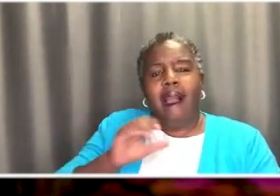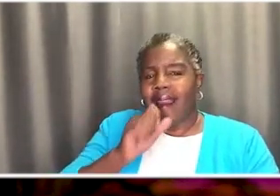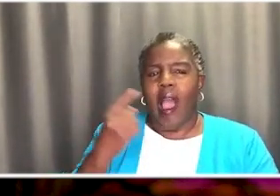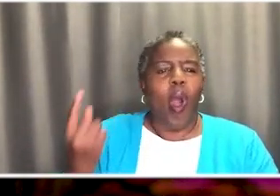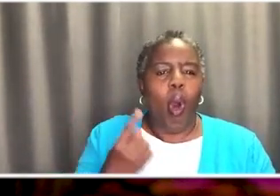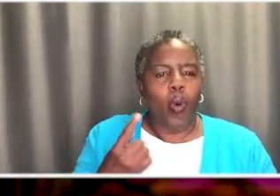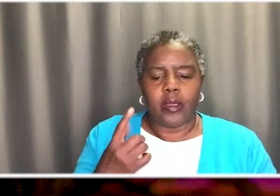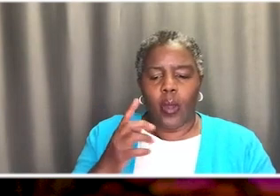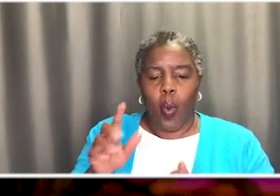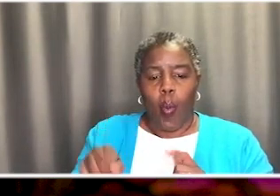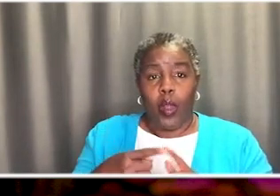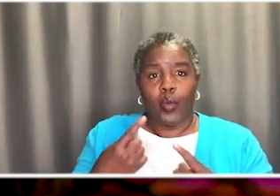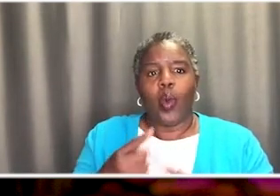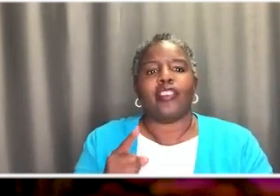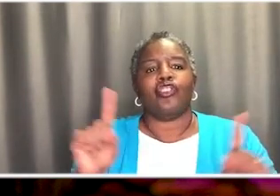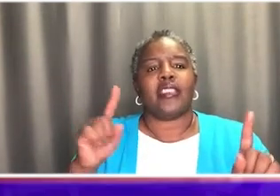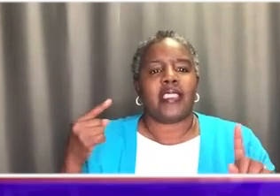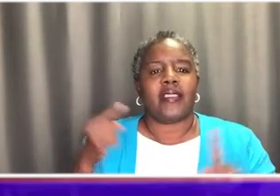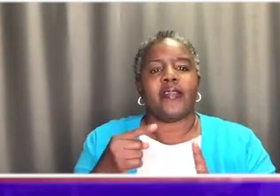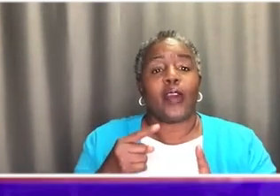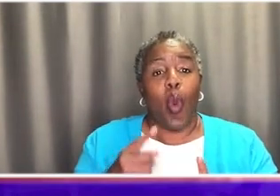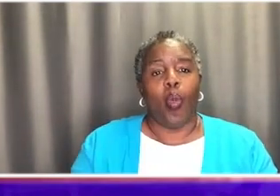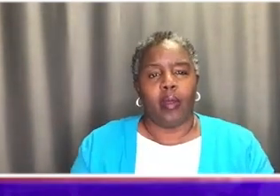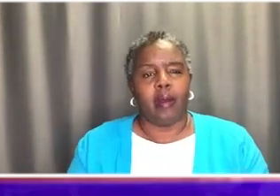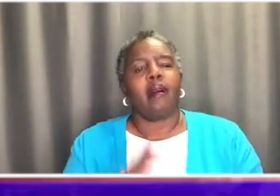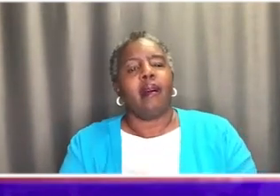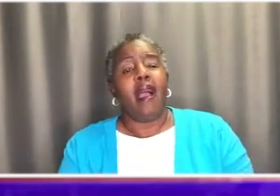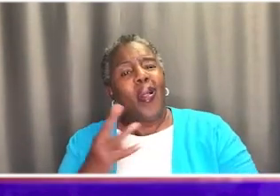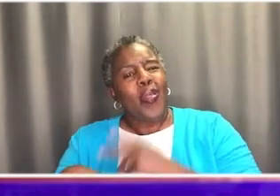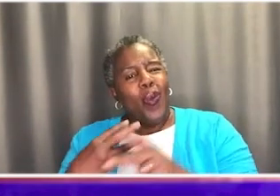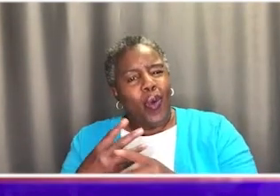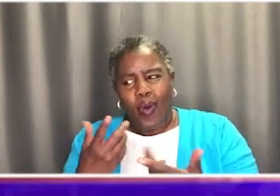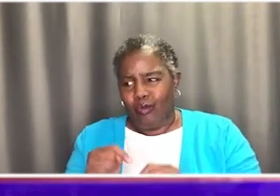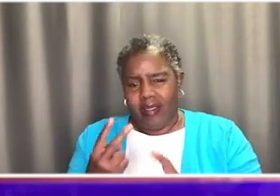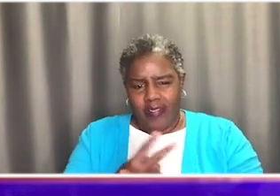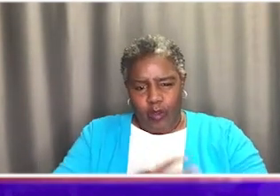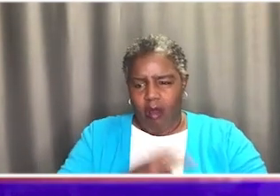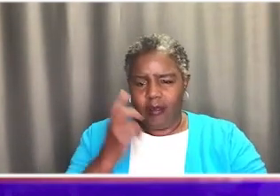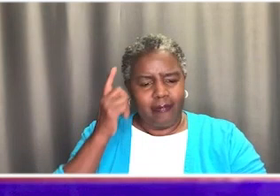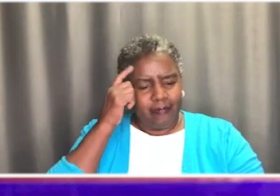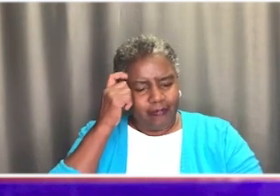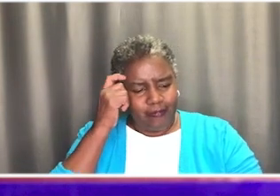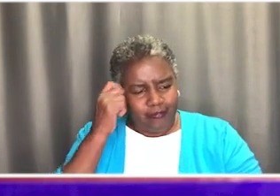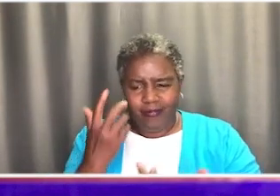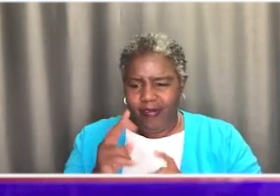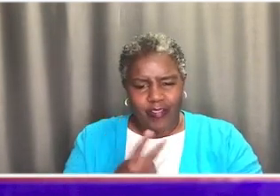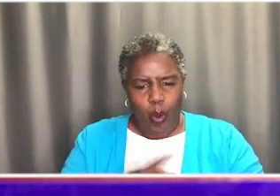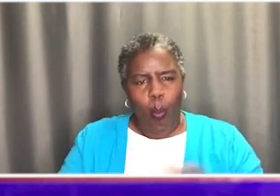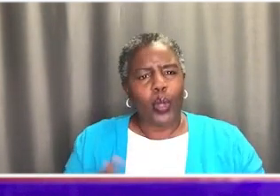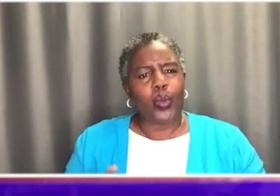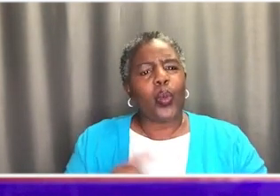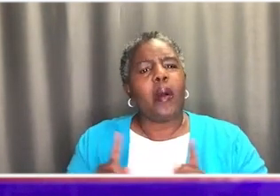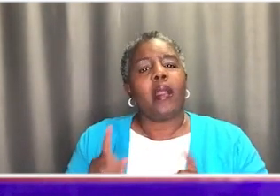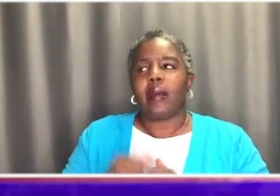the achievement of a goal. And the world has tried to figure it all out, but they